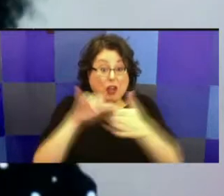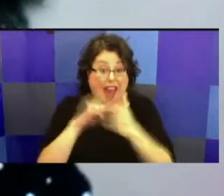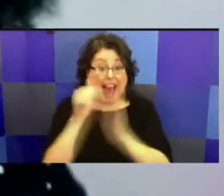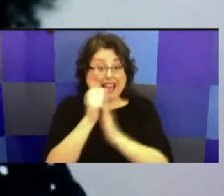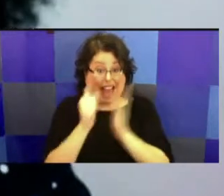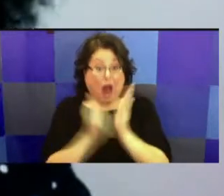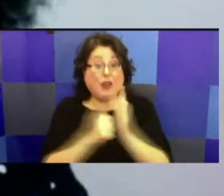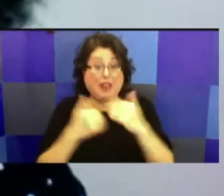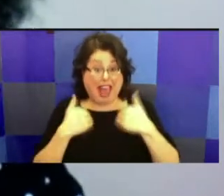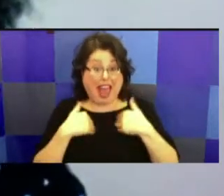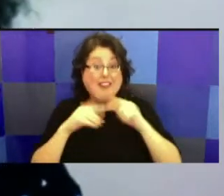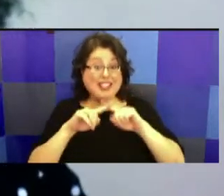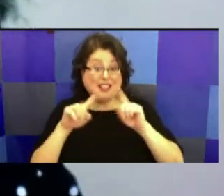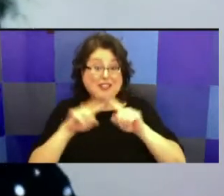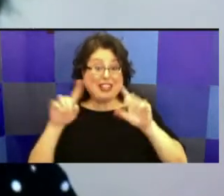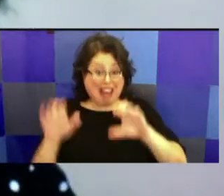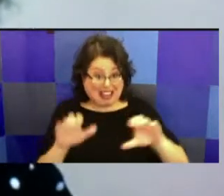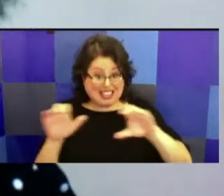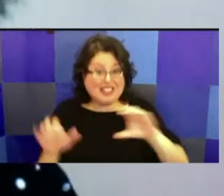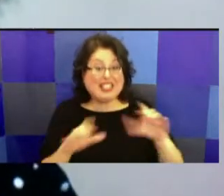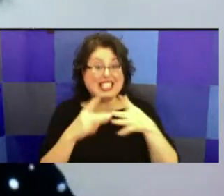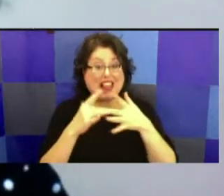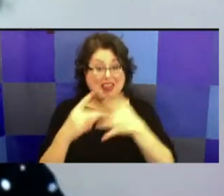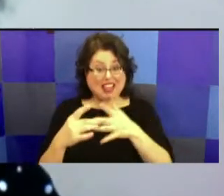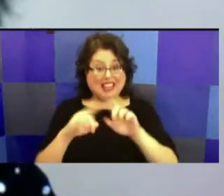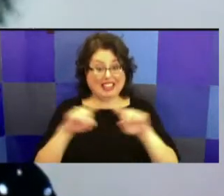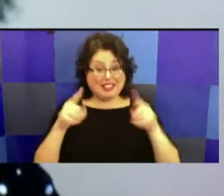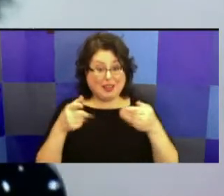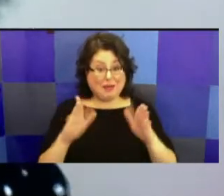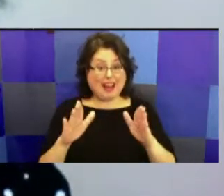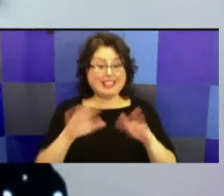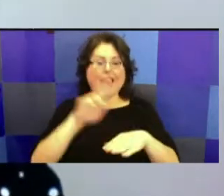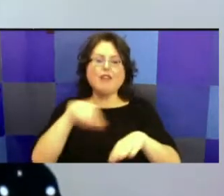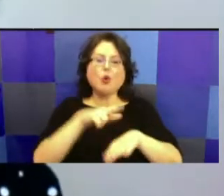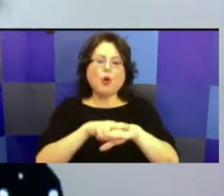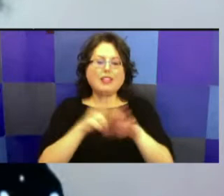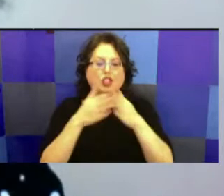activities or are leading in different ways. And then, of course, our general email,